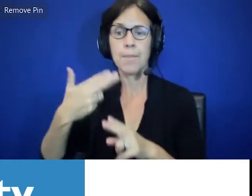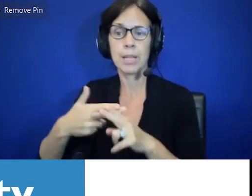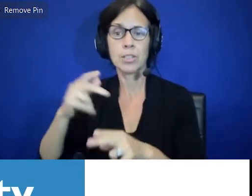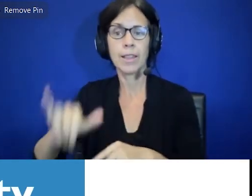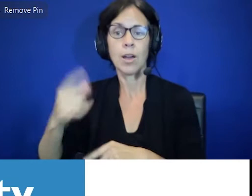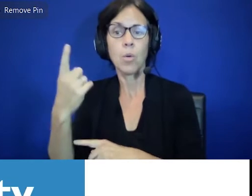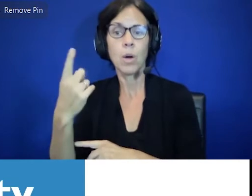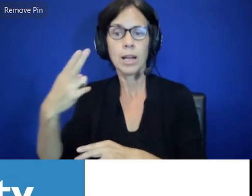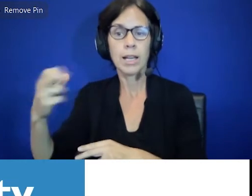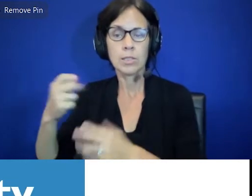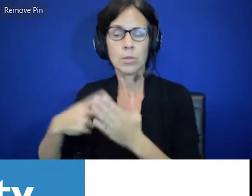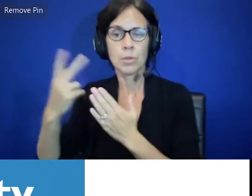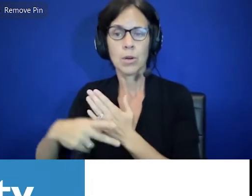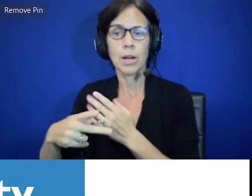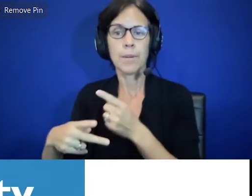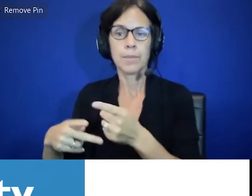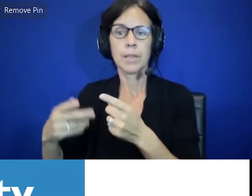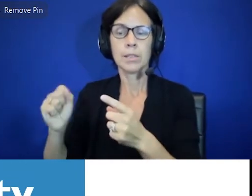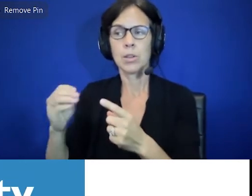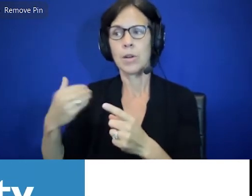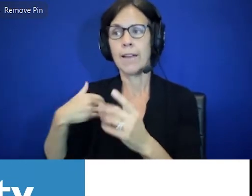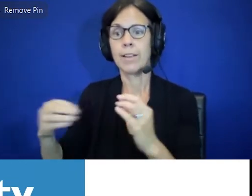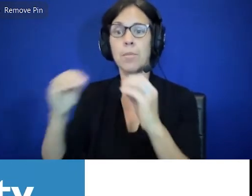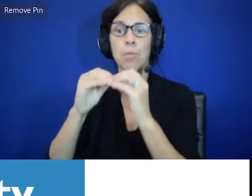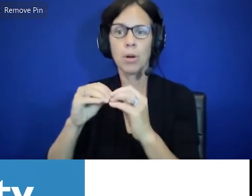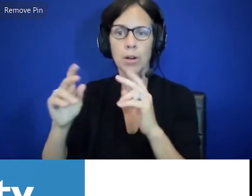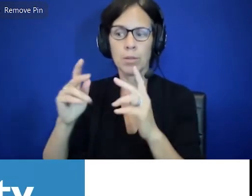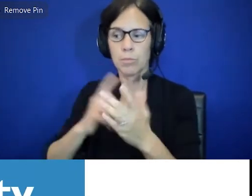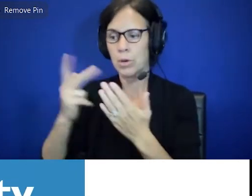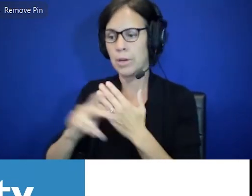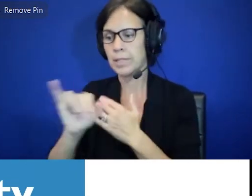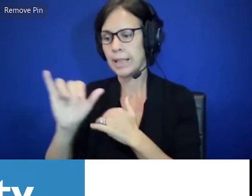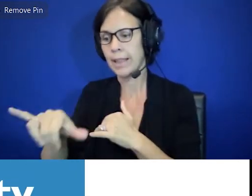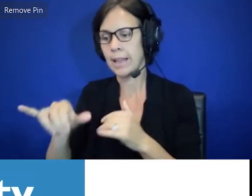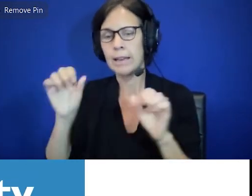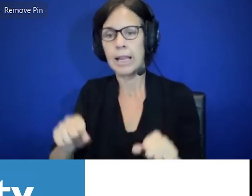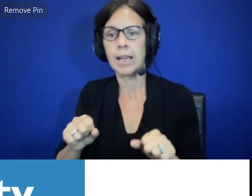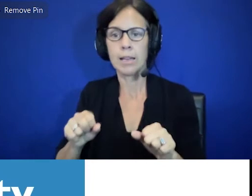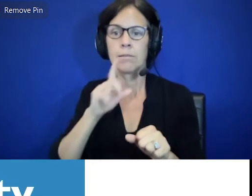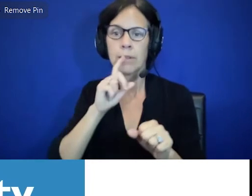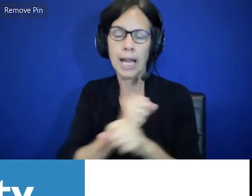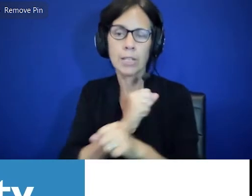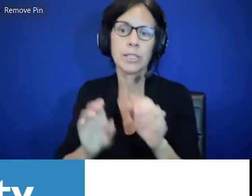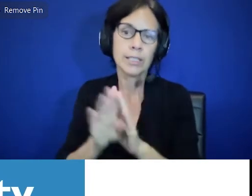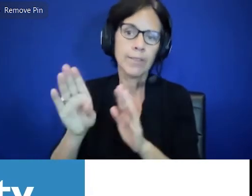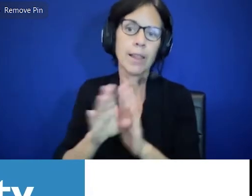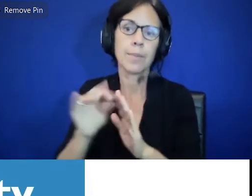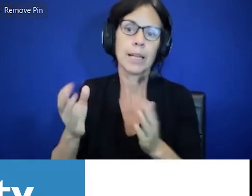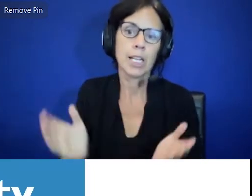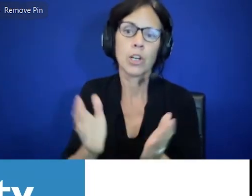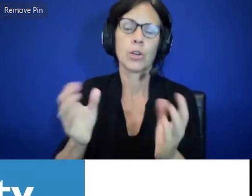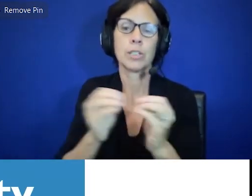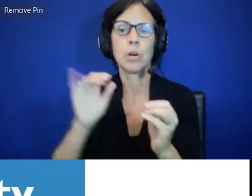school program. So having more programs like that could really build up intergenerational program in everyday